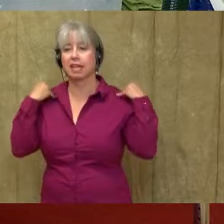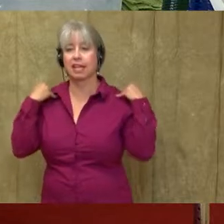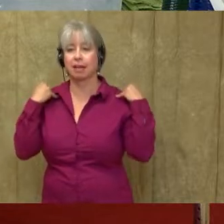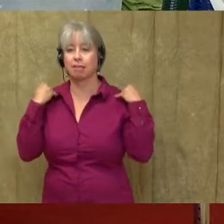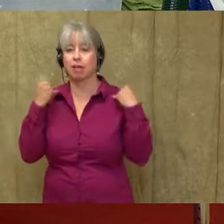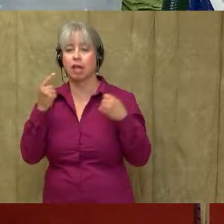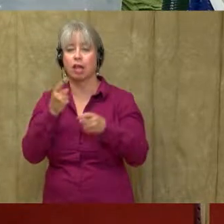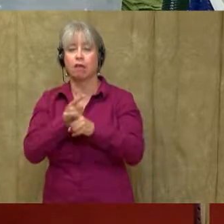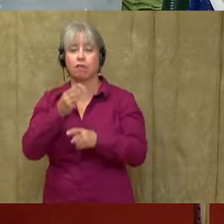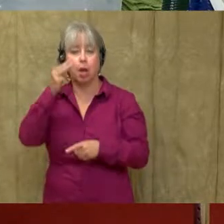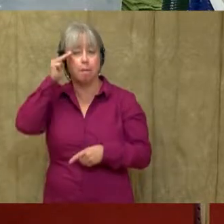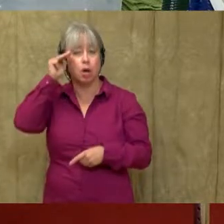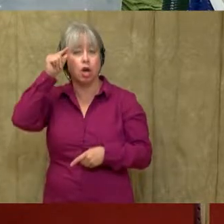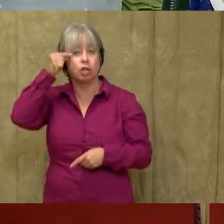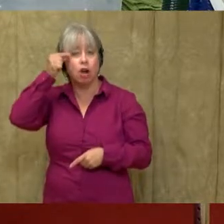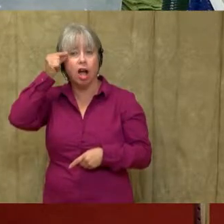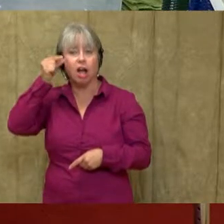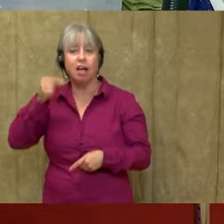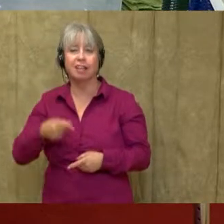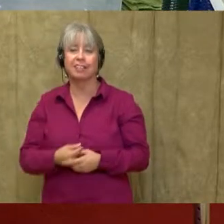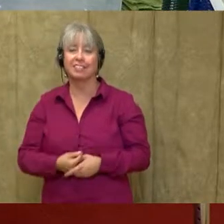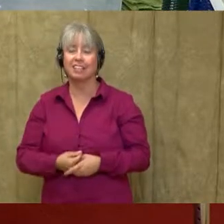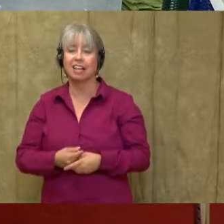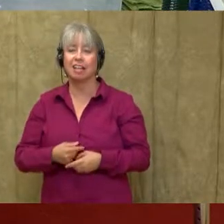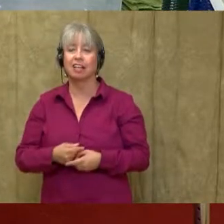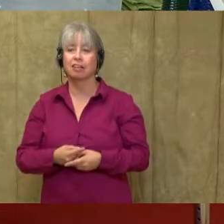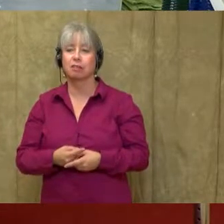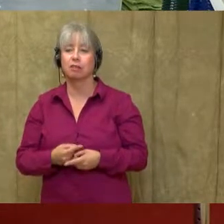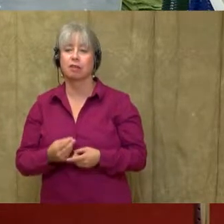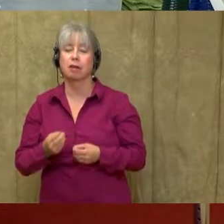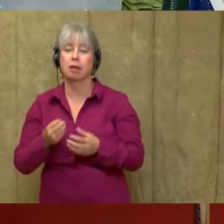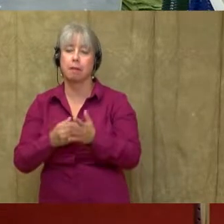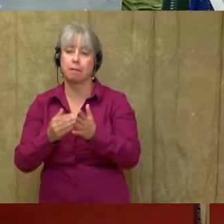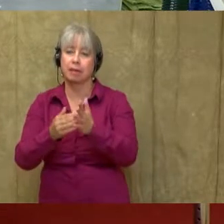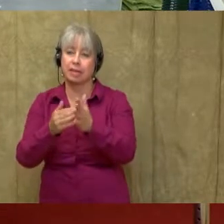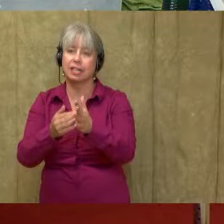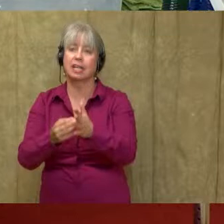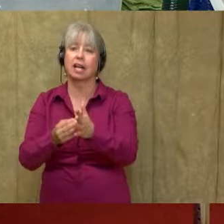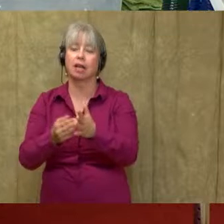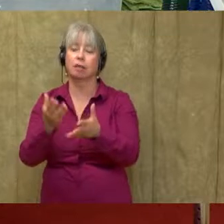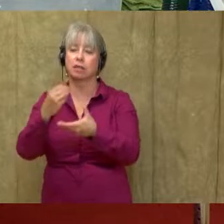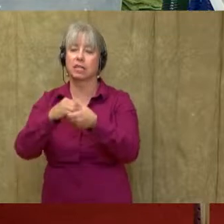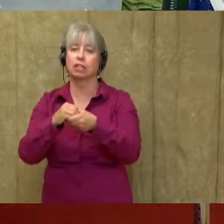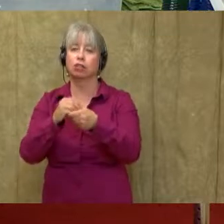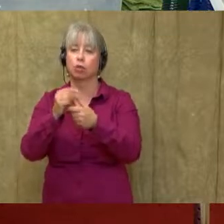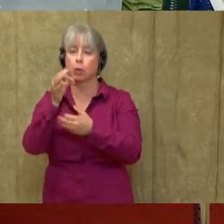and you've gotten some beads from Mardi Gras. Necklaces oftentimes have little spheres on them.